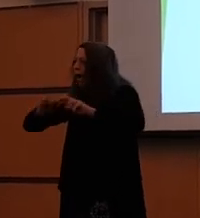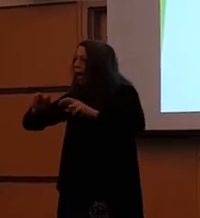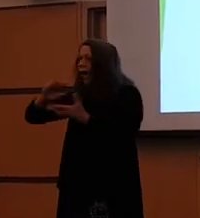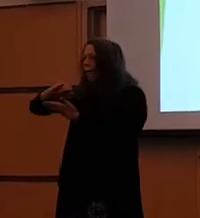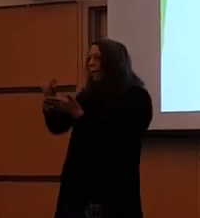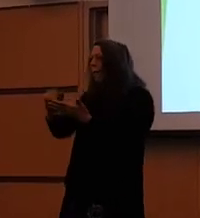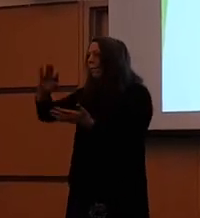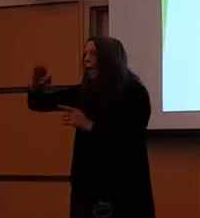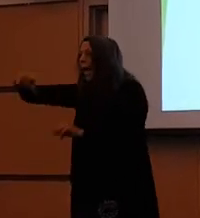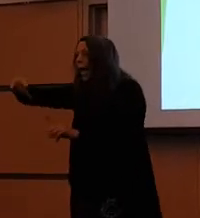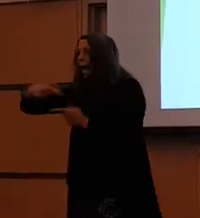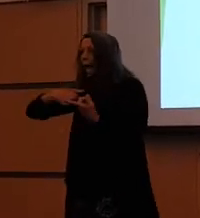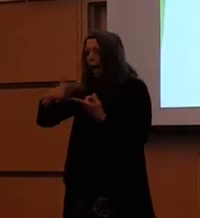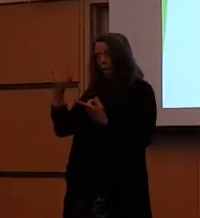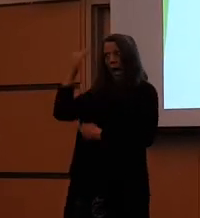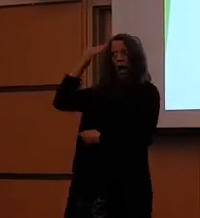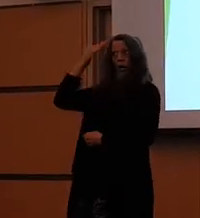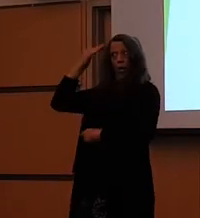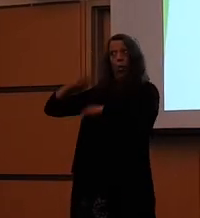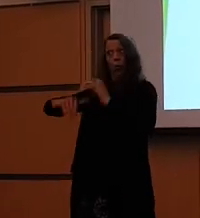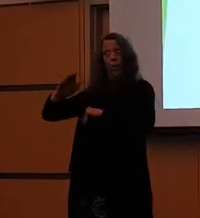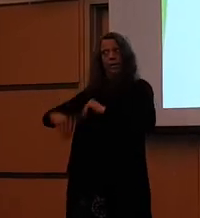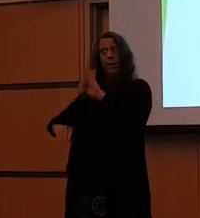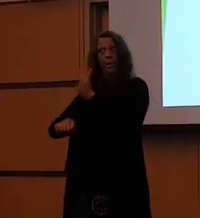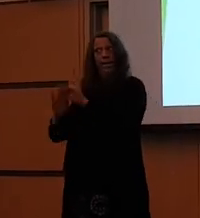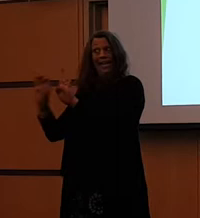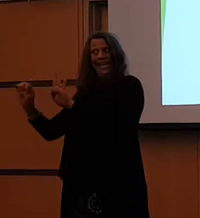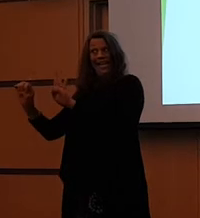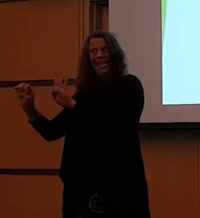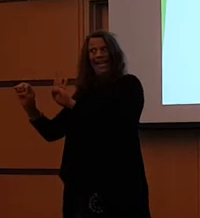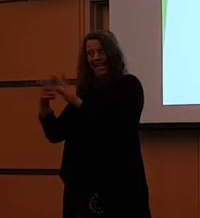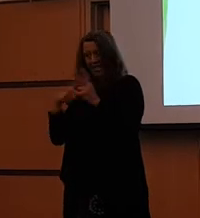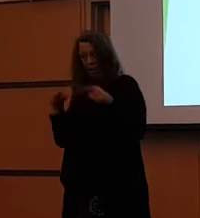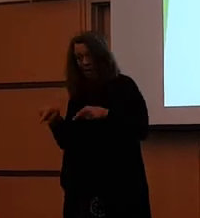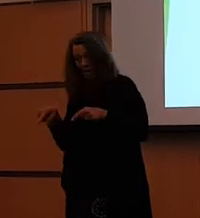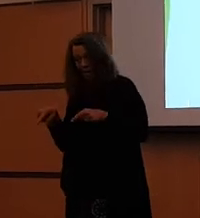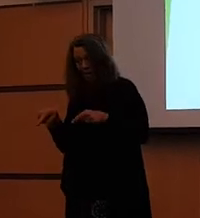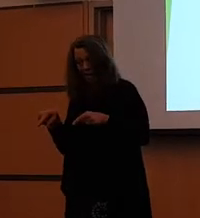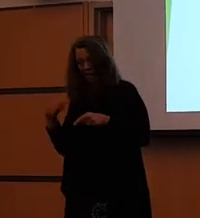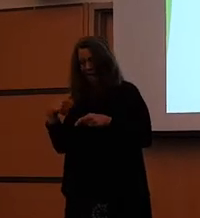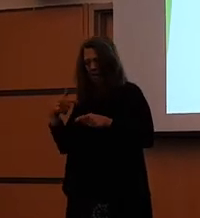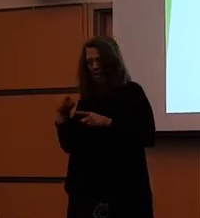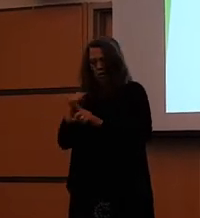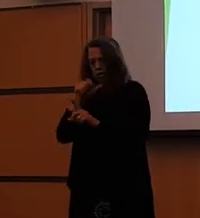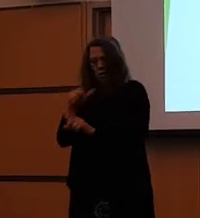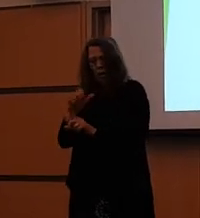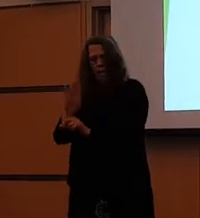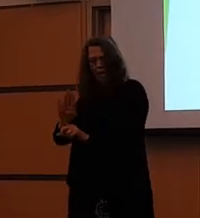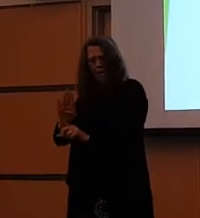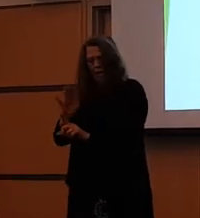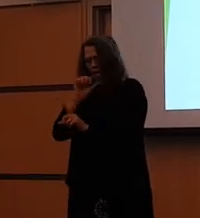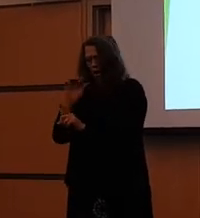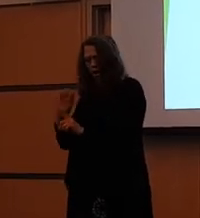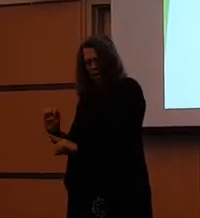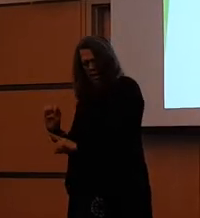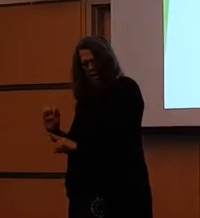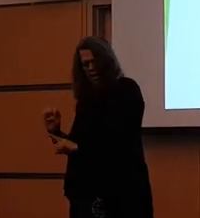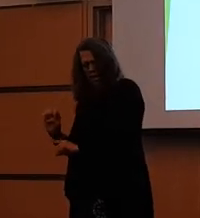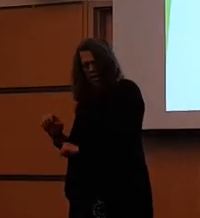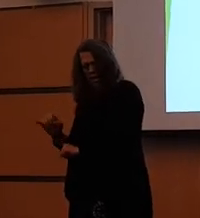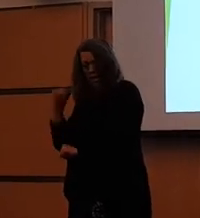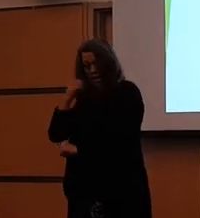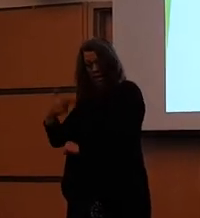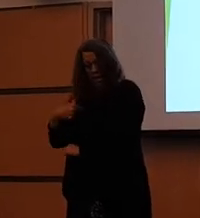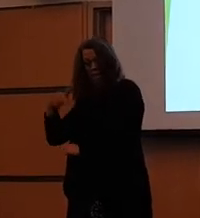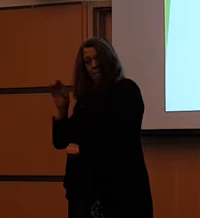ones that I already knew. So by process of elimination, I said, okay, so if I'm on the C, and if I'm on